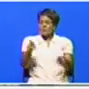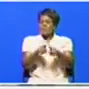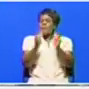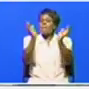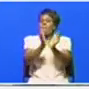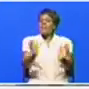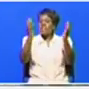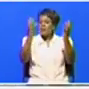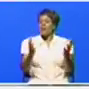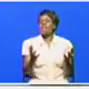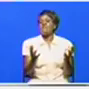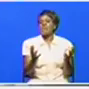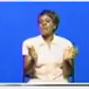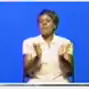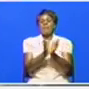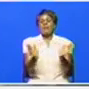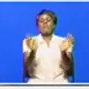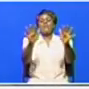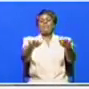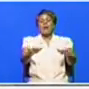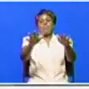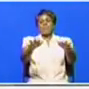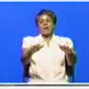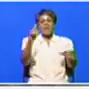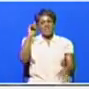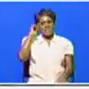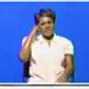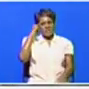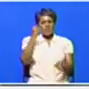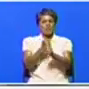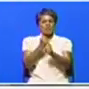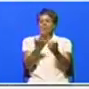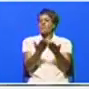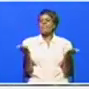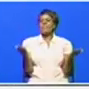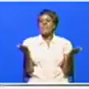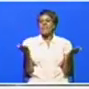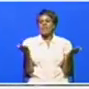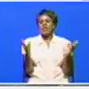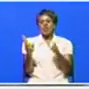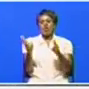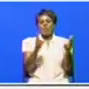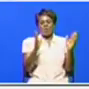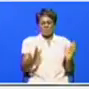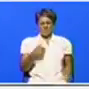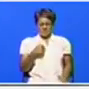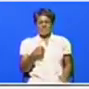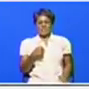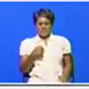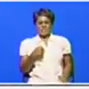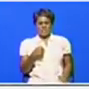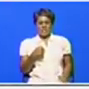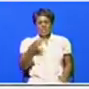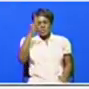kali, wananchi watatulia. I think they should do something that common wananchi atafeel.